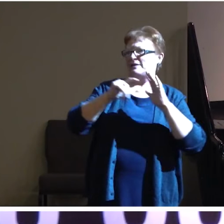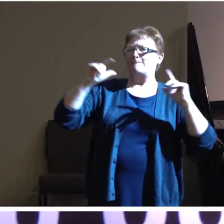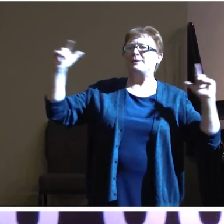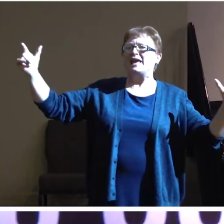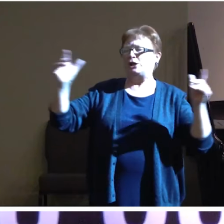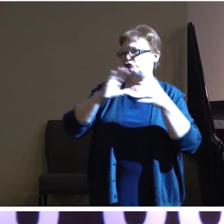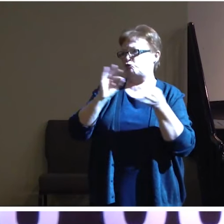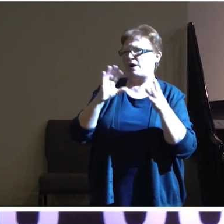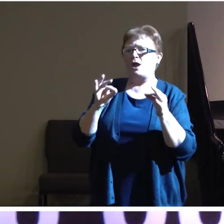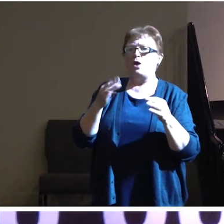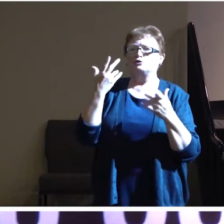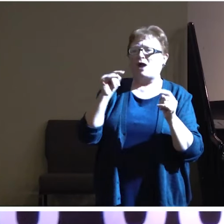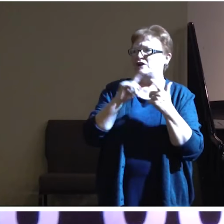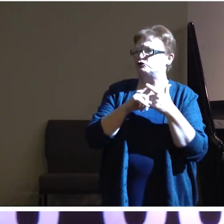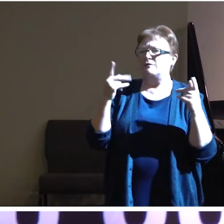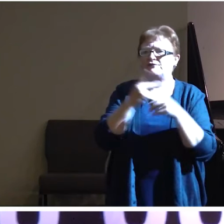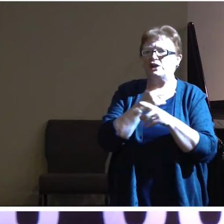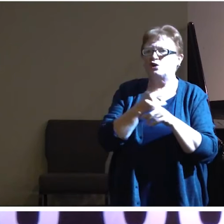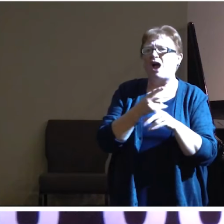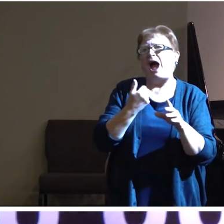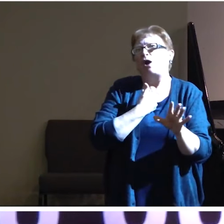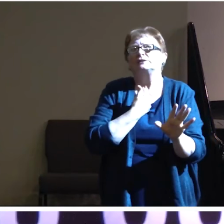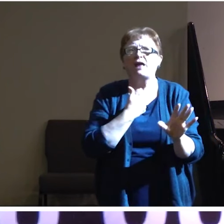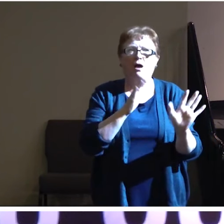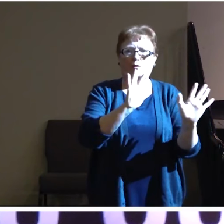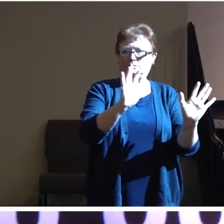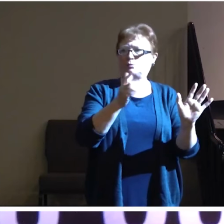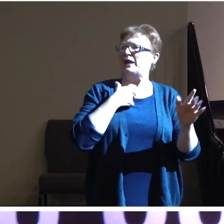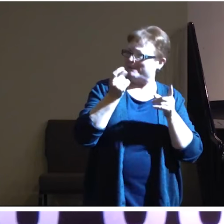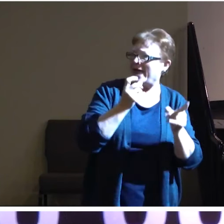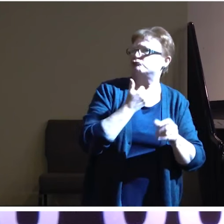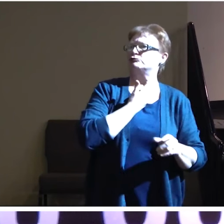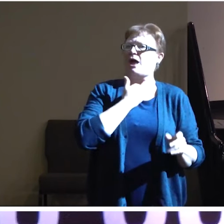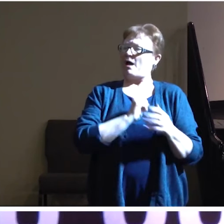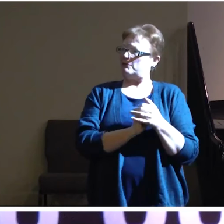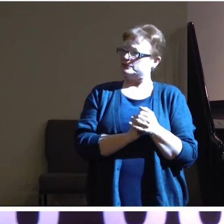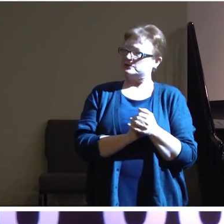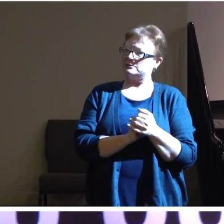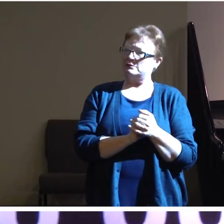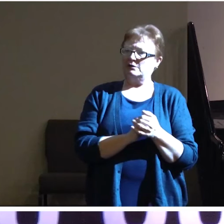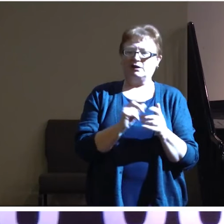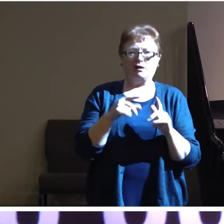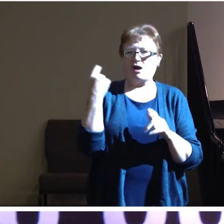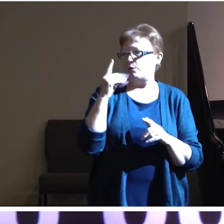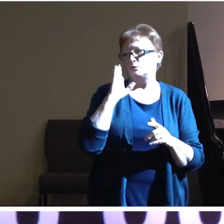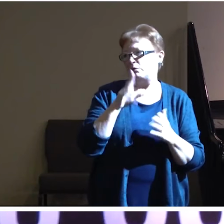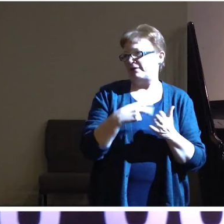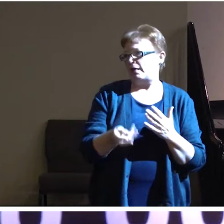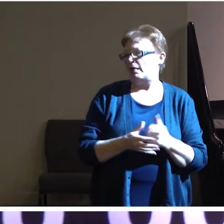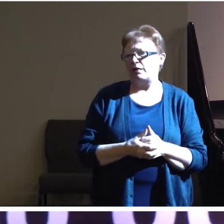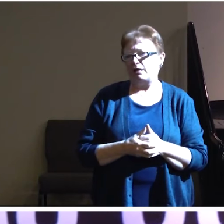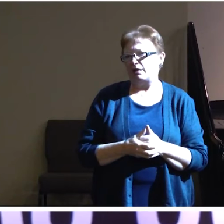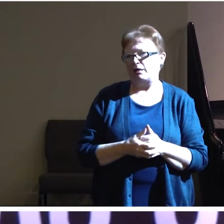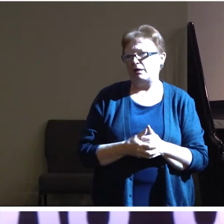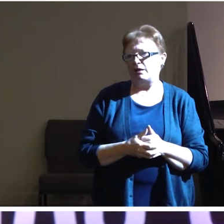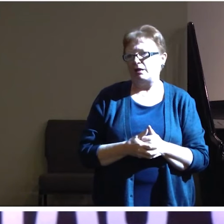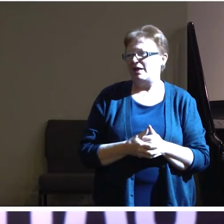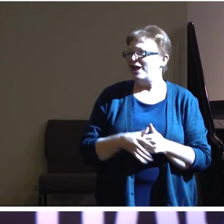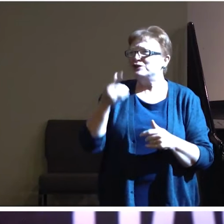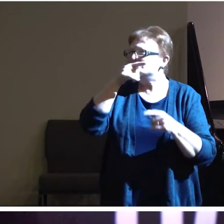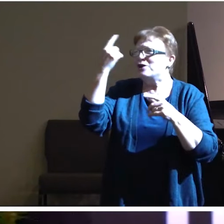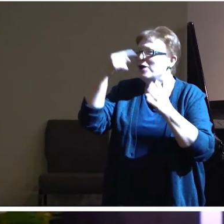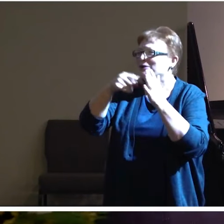We just try to figure things out by ourselves and manage it as best as we can and we always fail. Look at the world around us. The smarter we